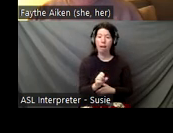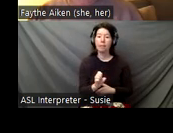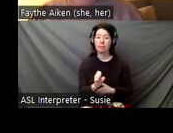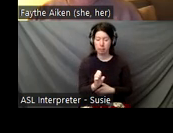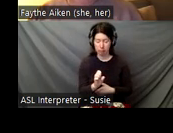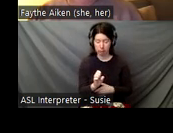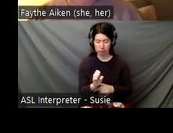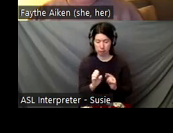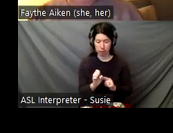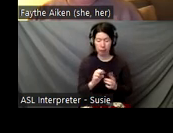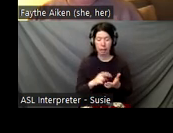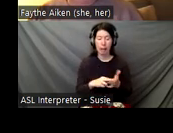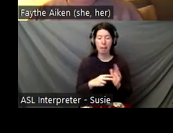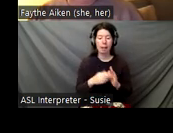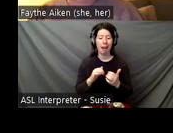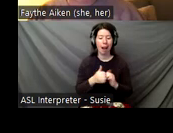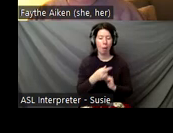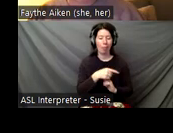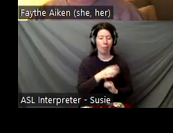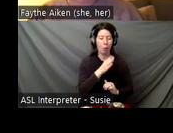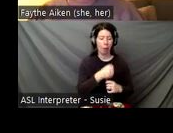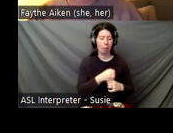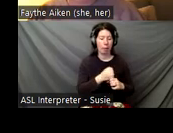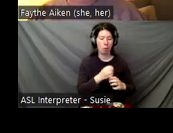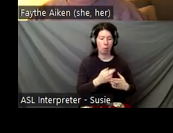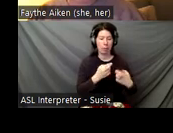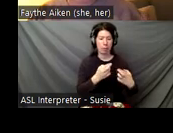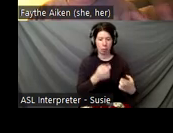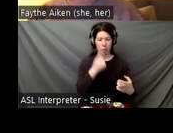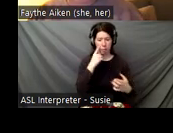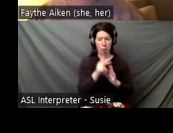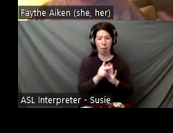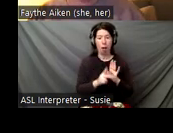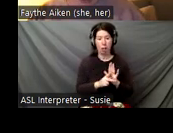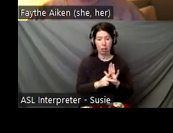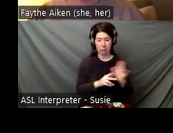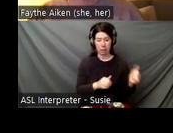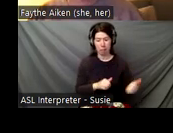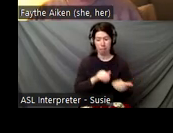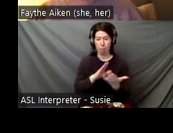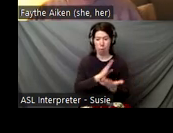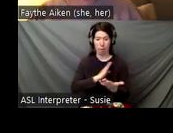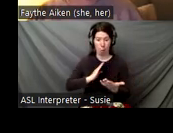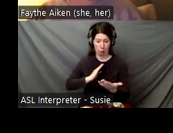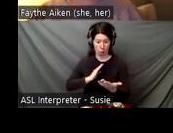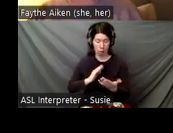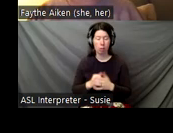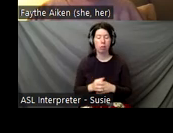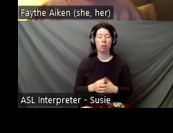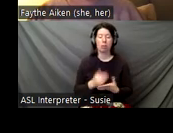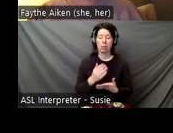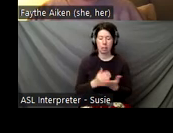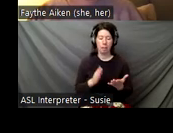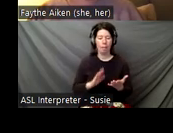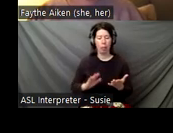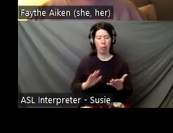how they will make recommendations of policies to the board itself and some of those